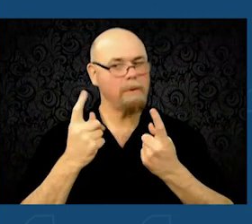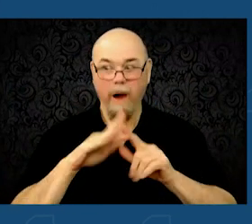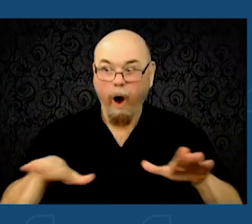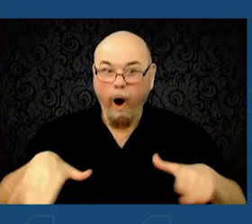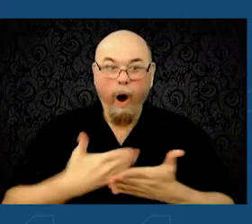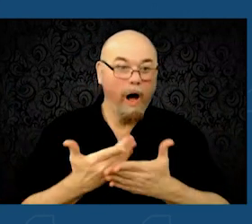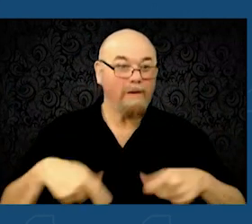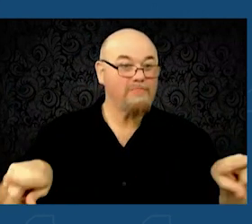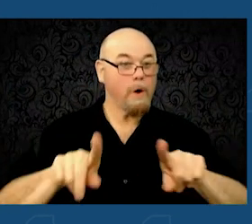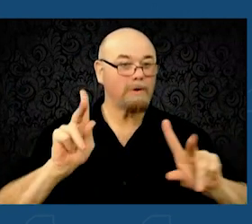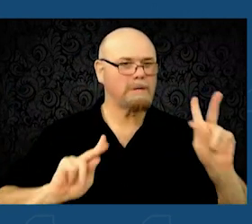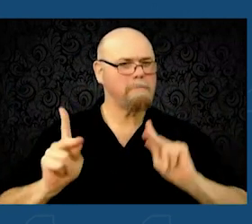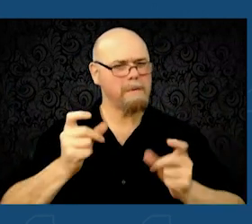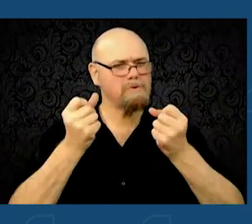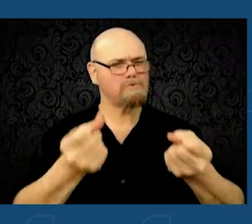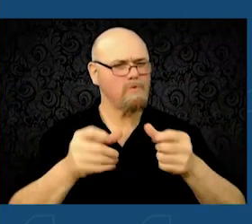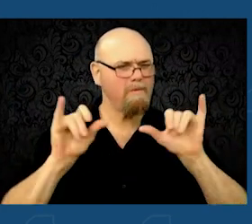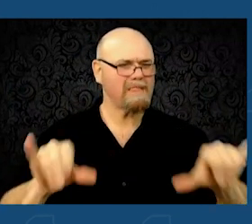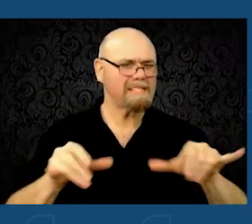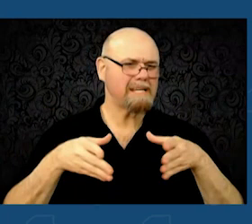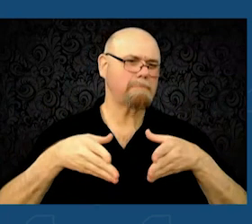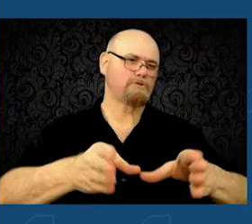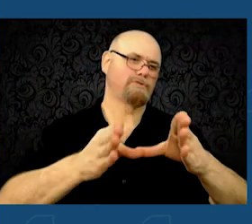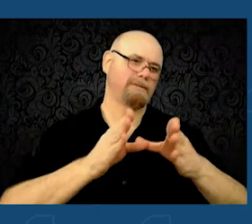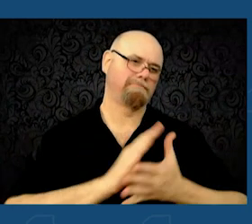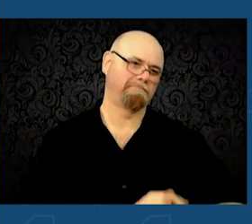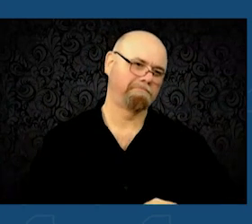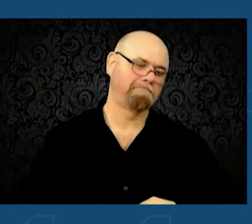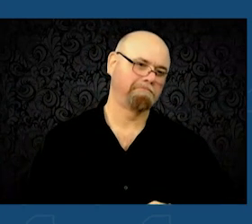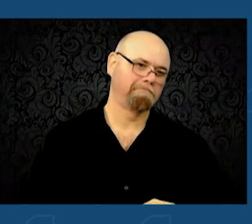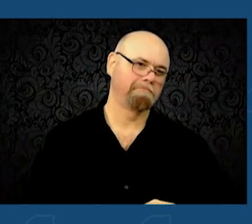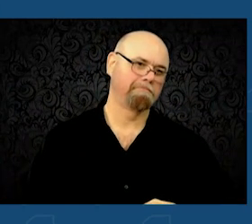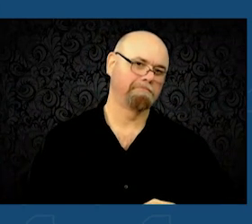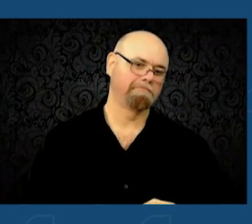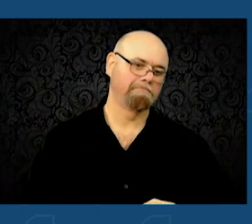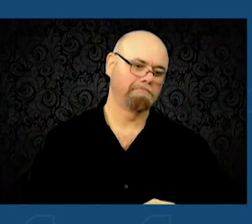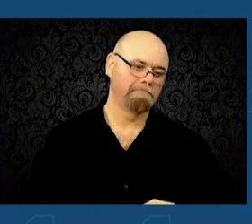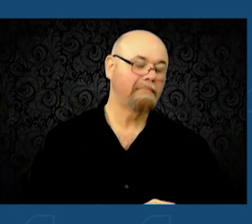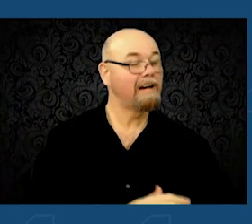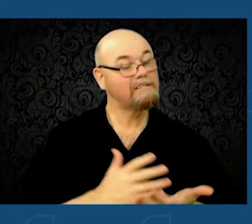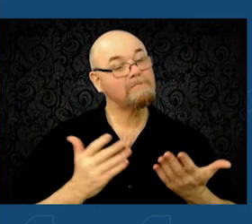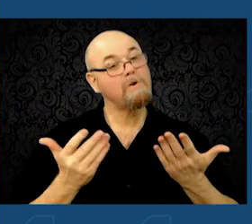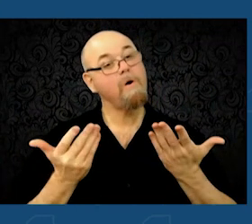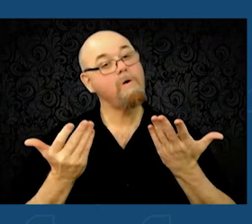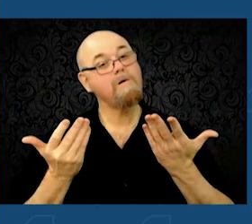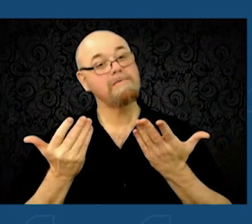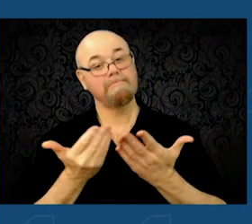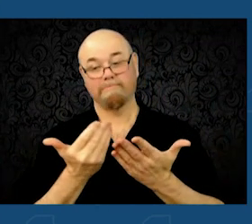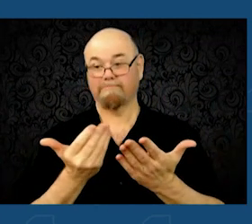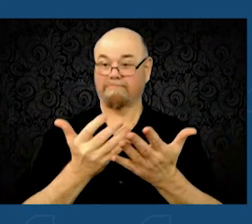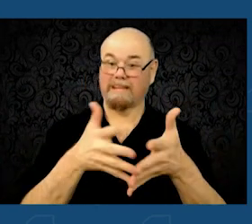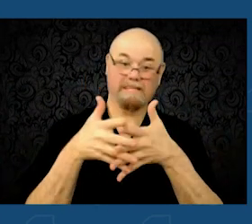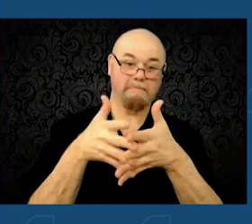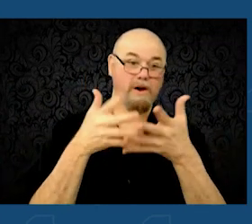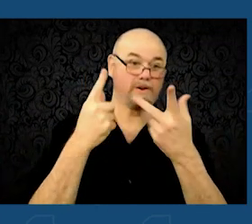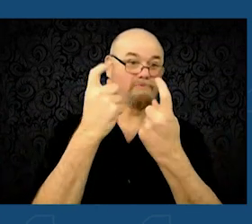the beginning of a new chapter in that American dream for the Western New York Latino community entirely. It will serve as a